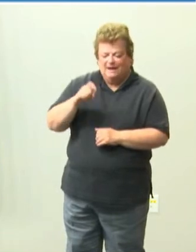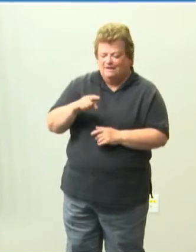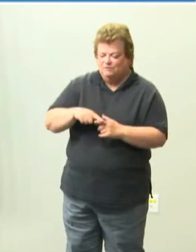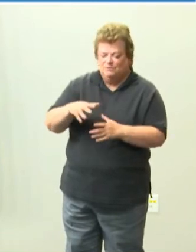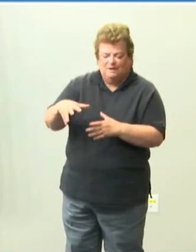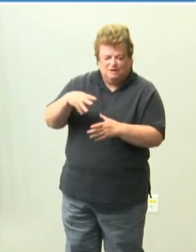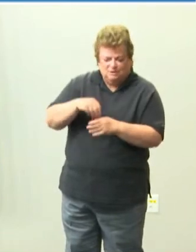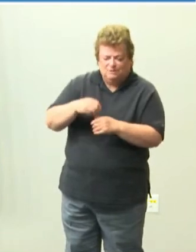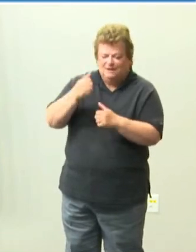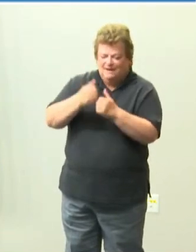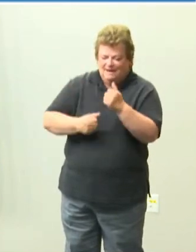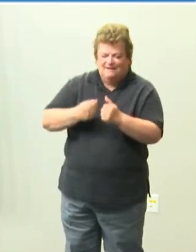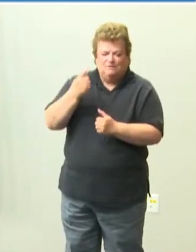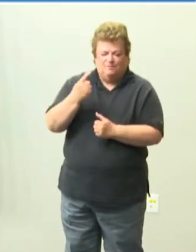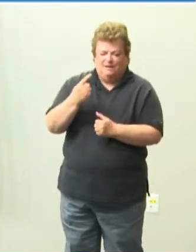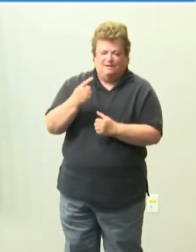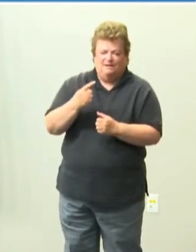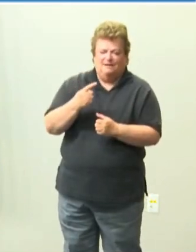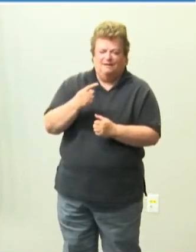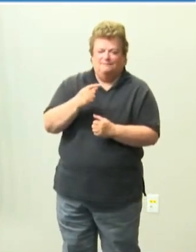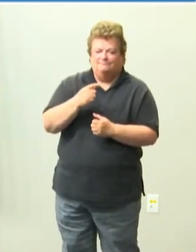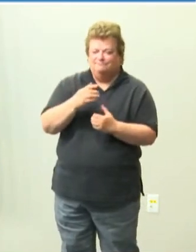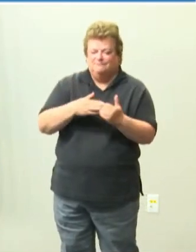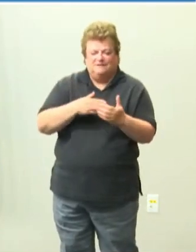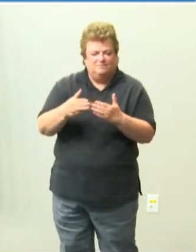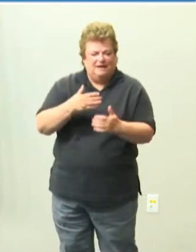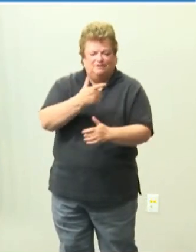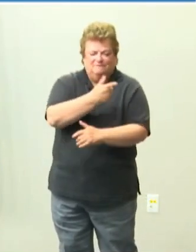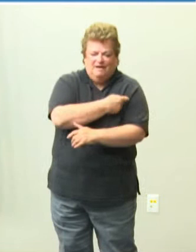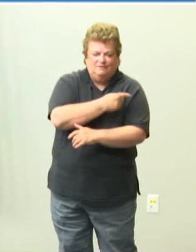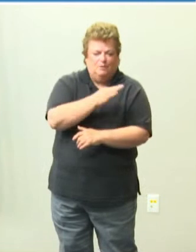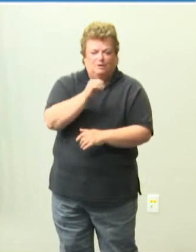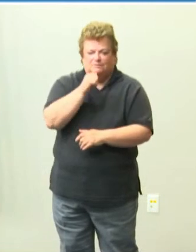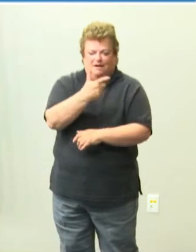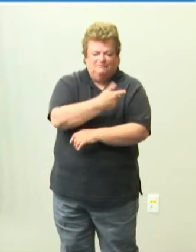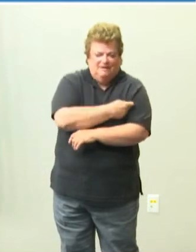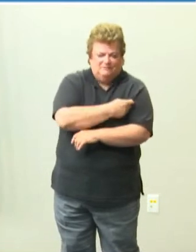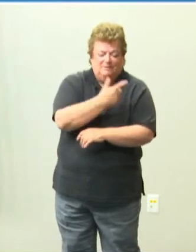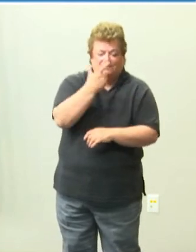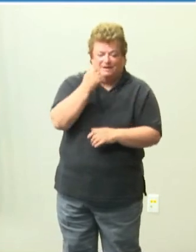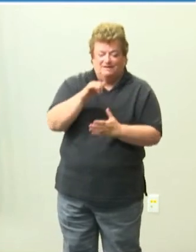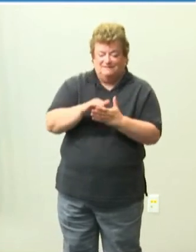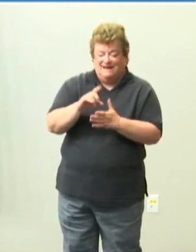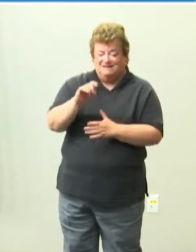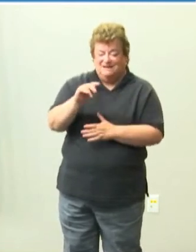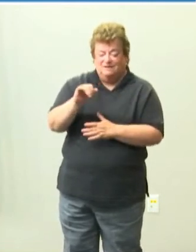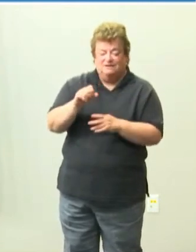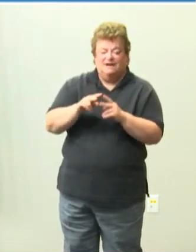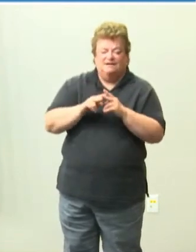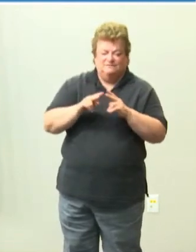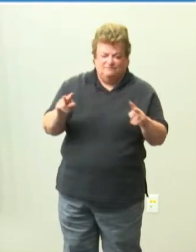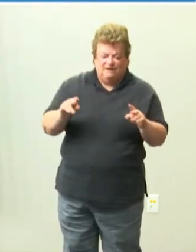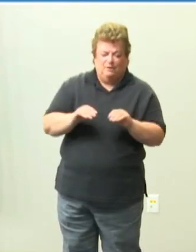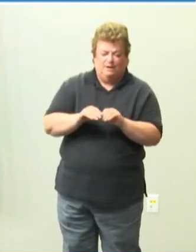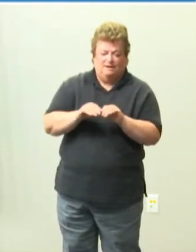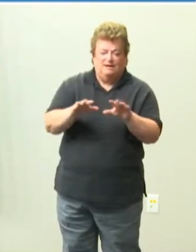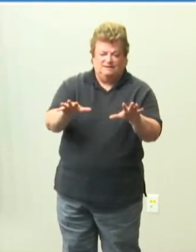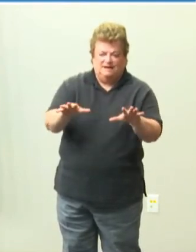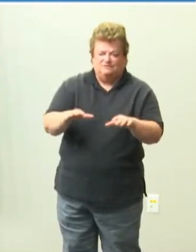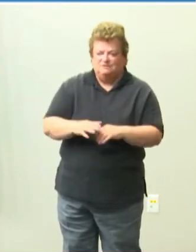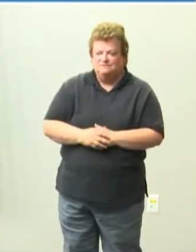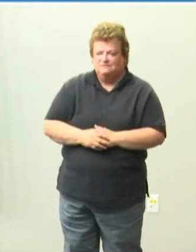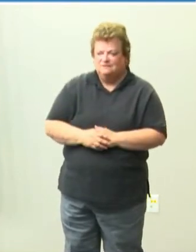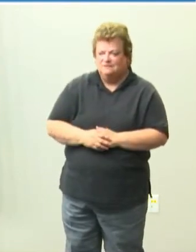of vaccination status, because of the aggressive and highly contagious Delta variant. People,